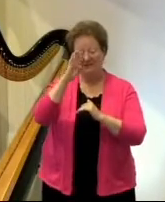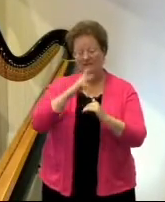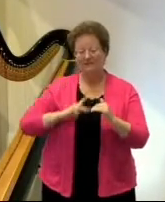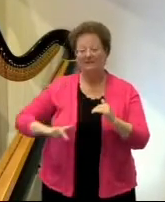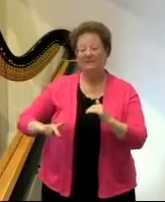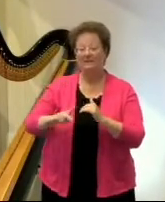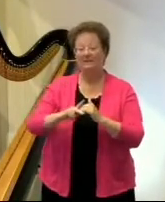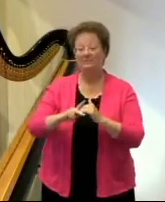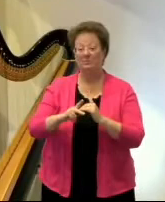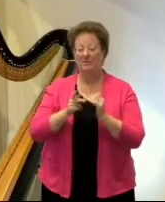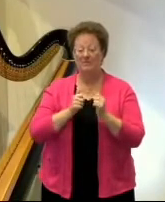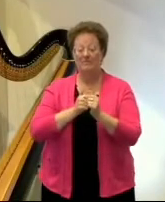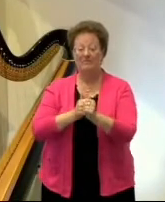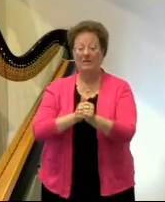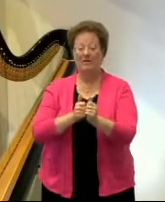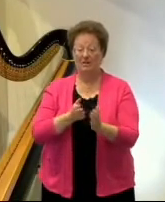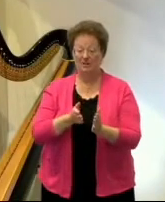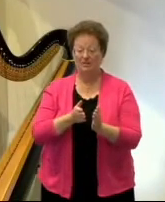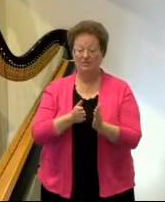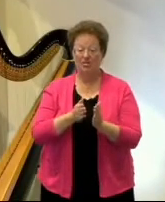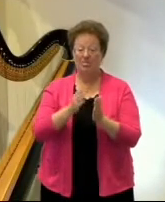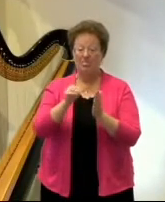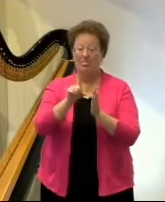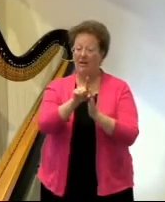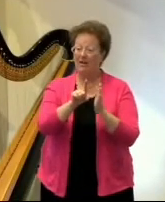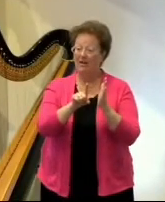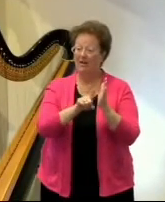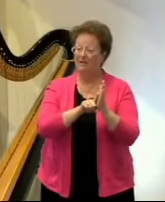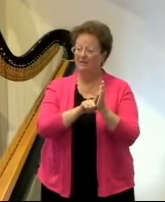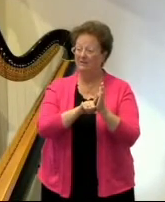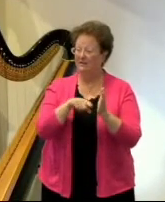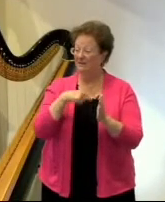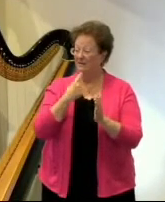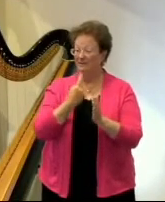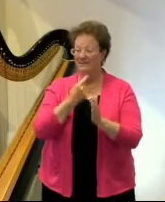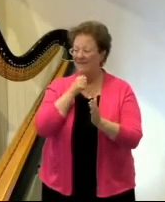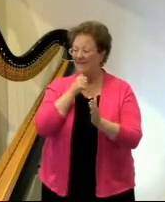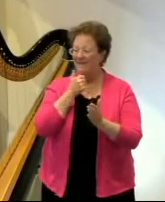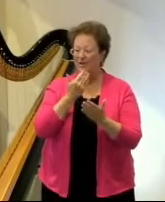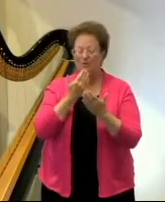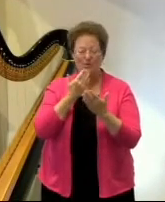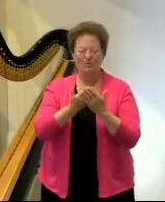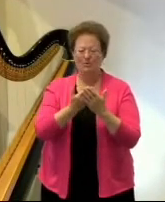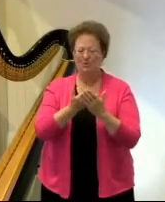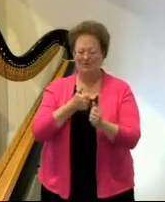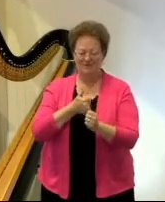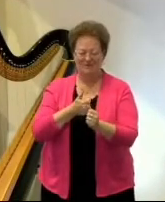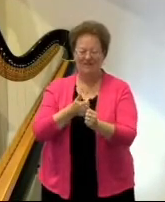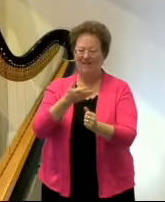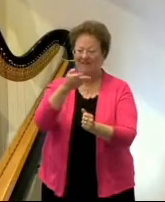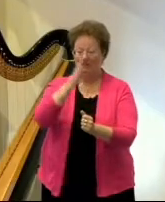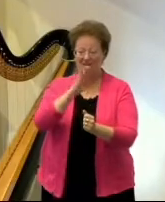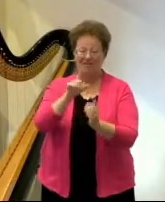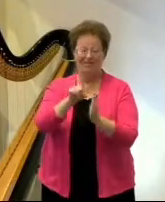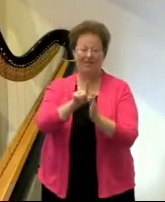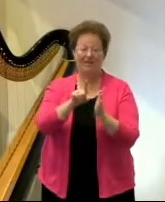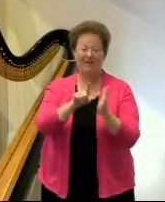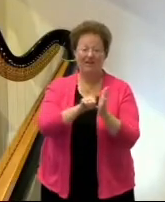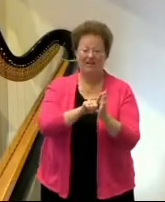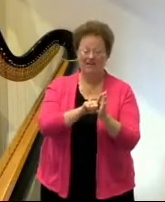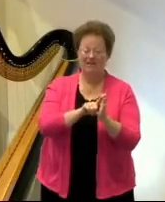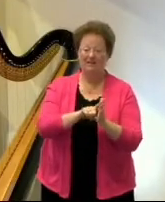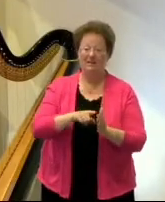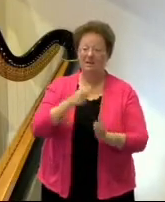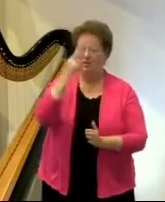law. That's not the way. Besides, we're not very good when it comes to following God's law. Listen to Paul in